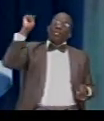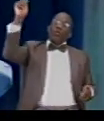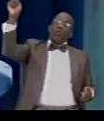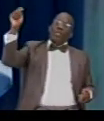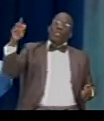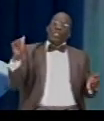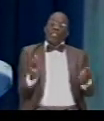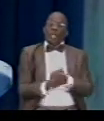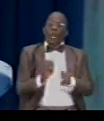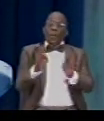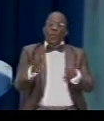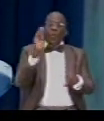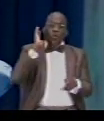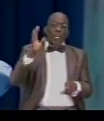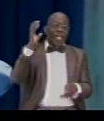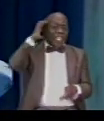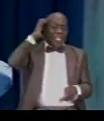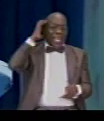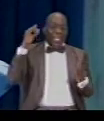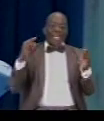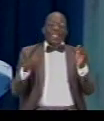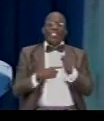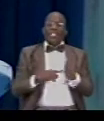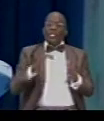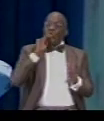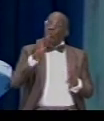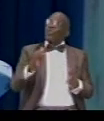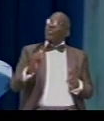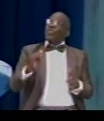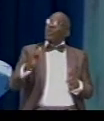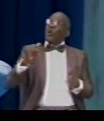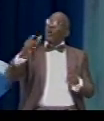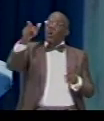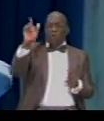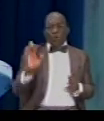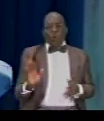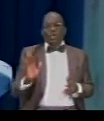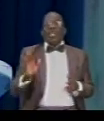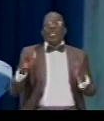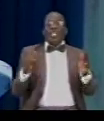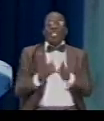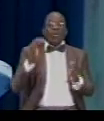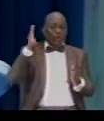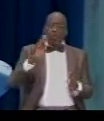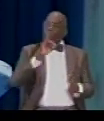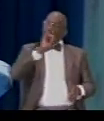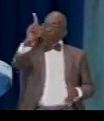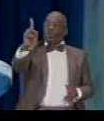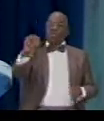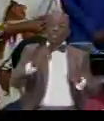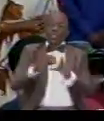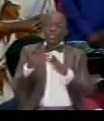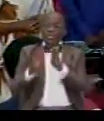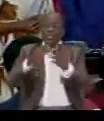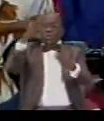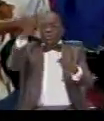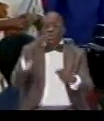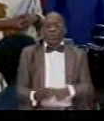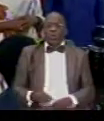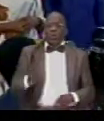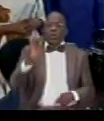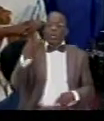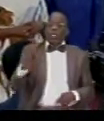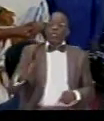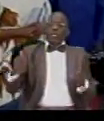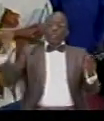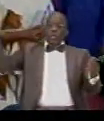will hear and say, this is God. It shall be so in Jesus' name. So by the grace of